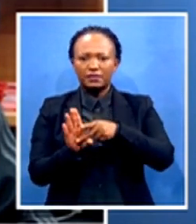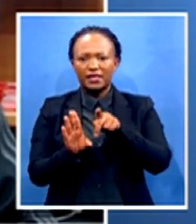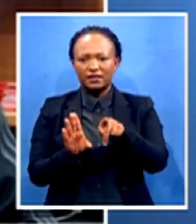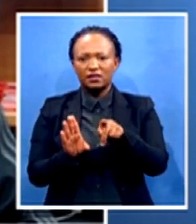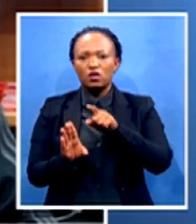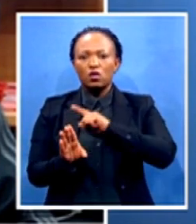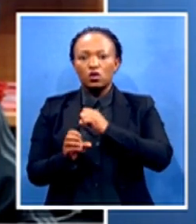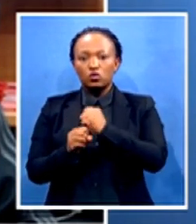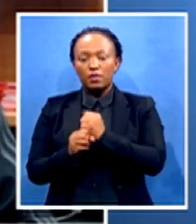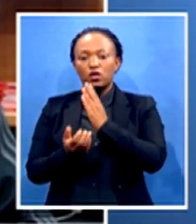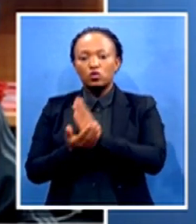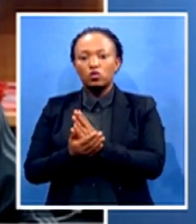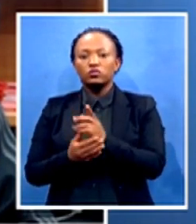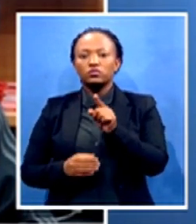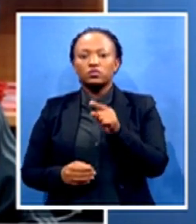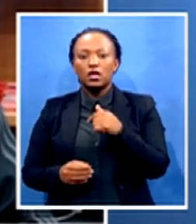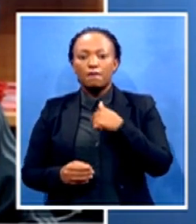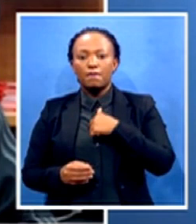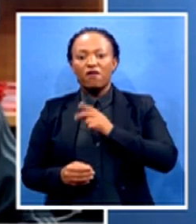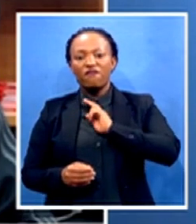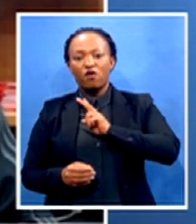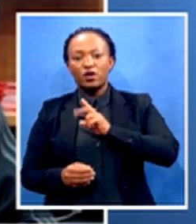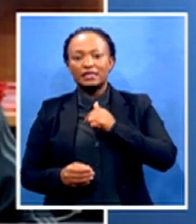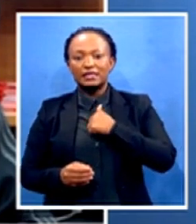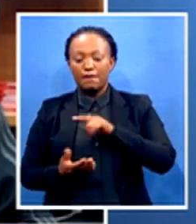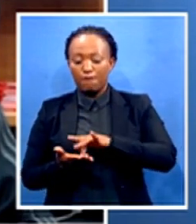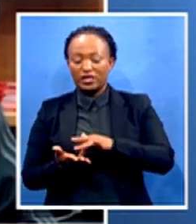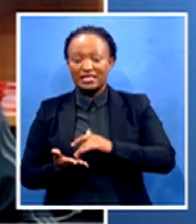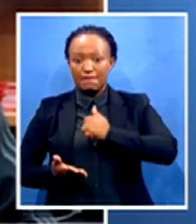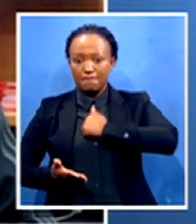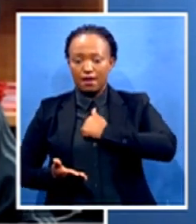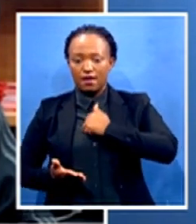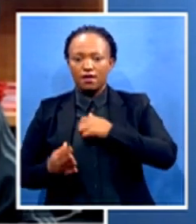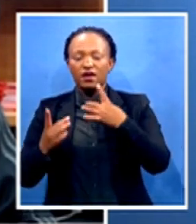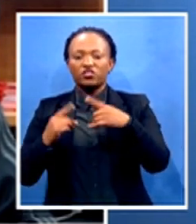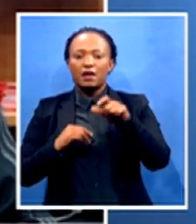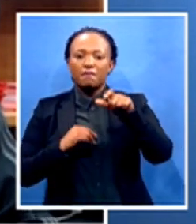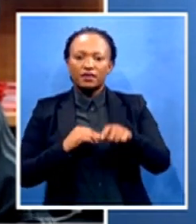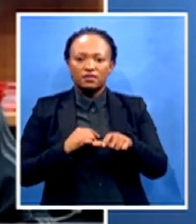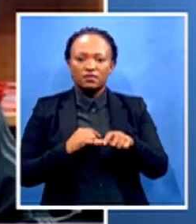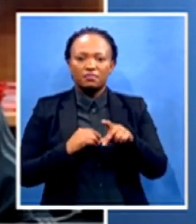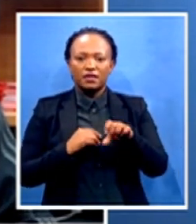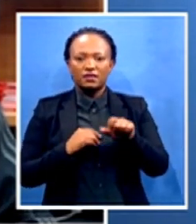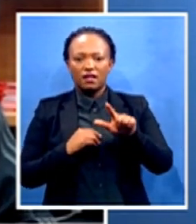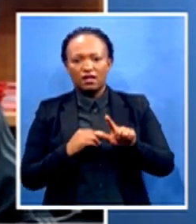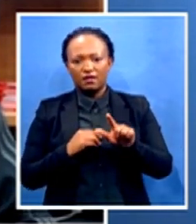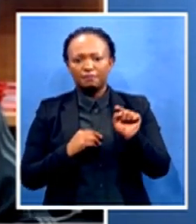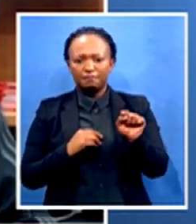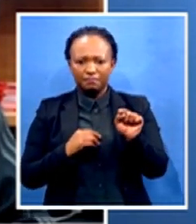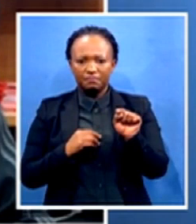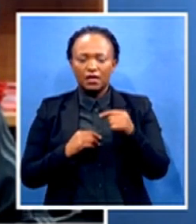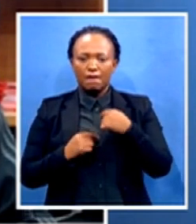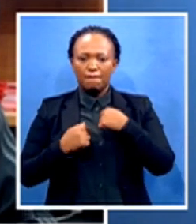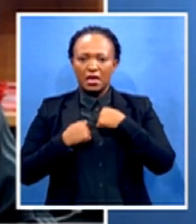I have in terms of my position as the chairman of the league at Sino Orlando Pirates Football Club, I share with the people of the country that this